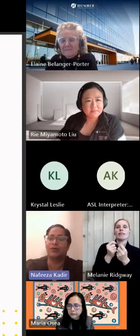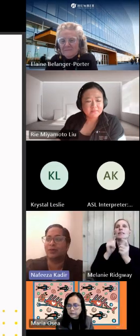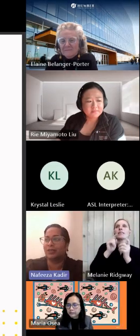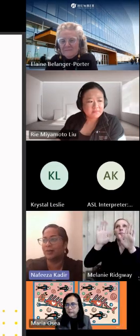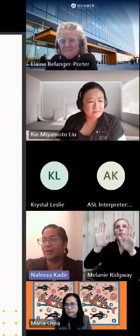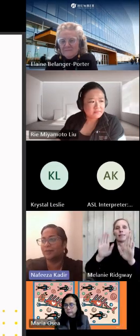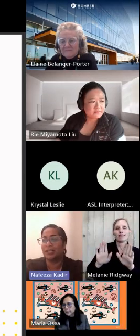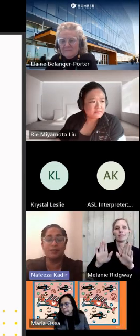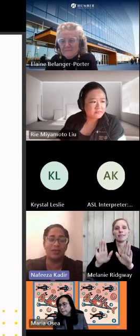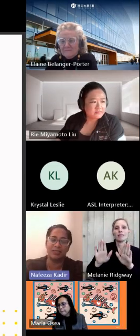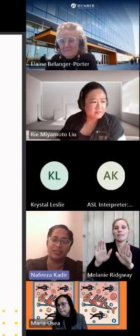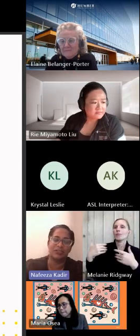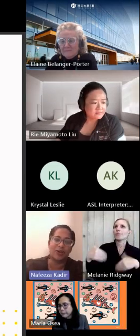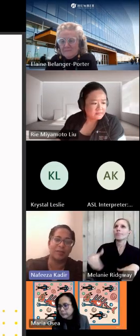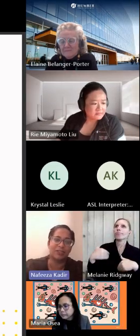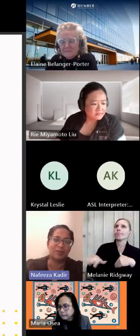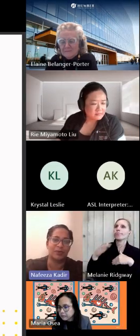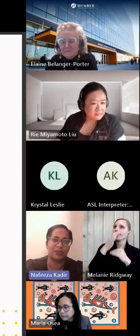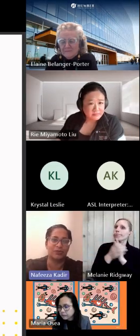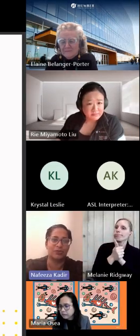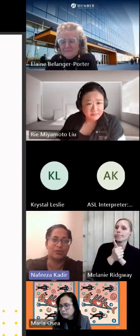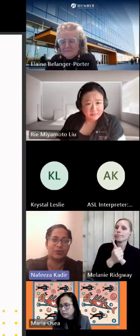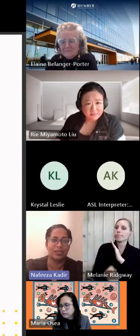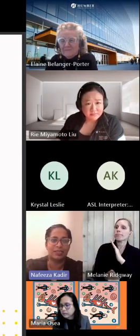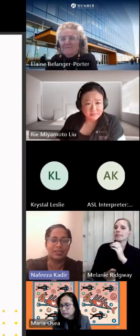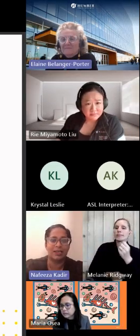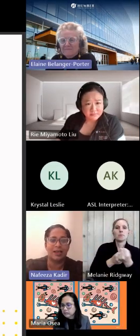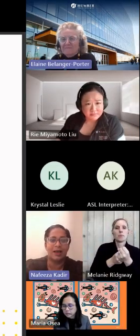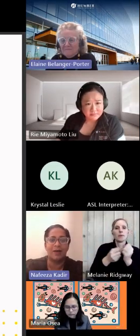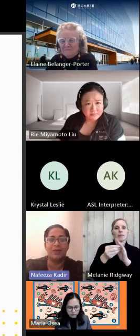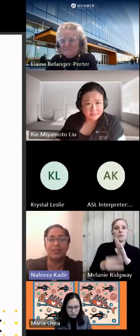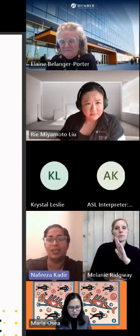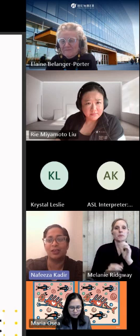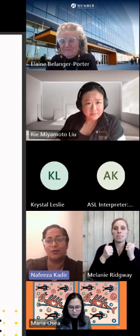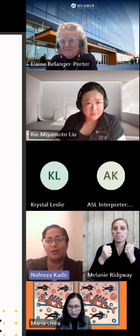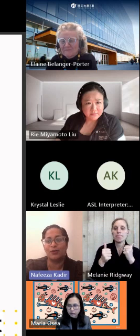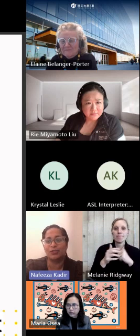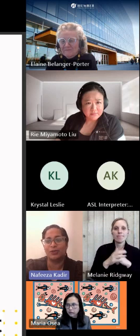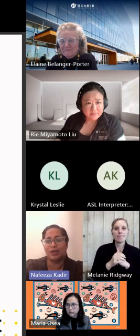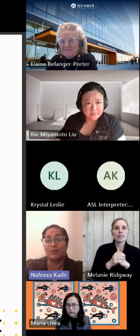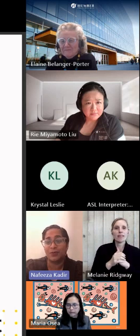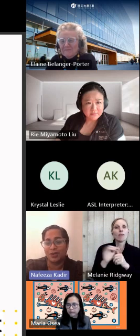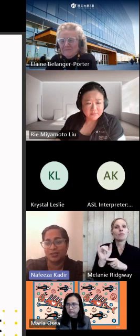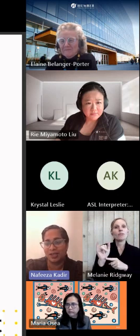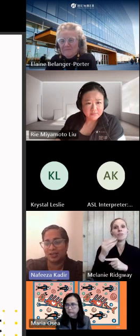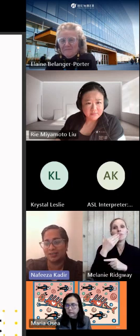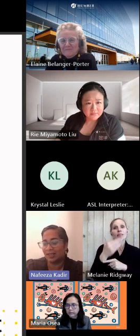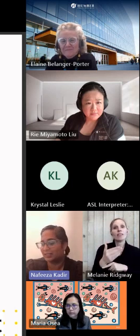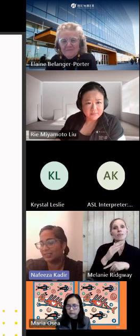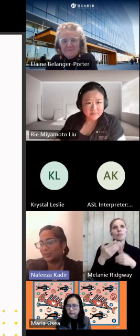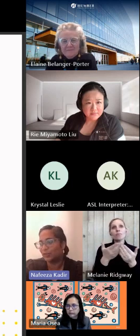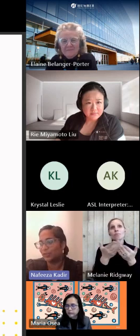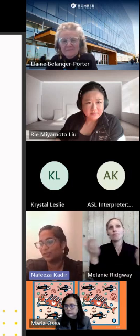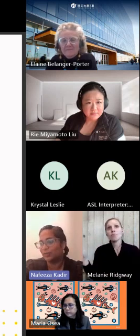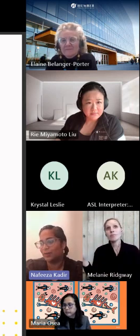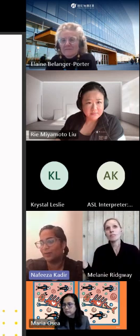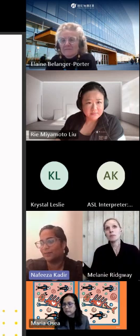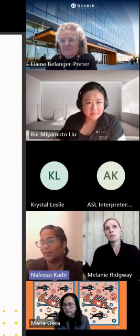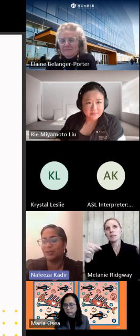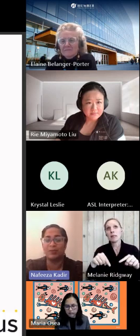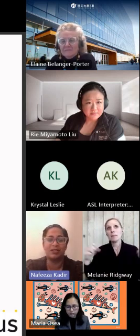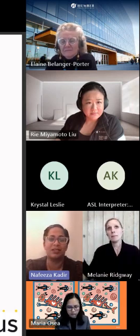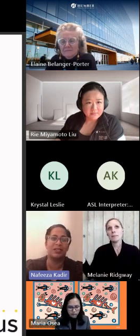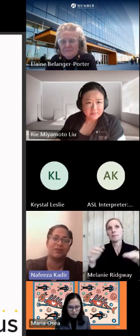know that you do a great, an amazing job at supporting our students. And thank you, of course, to everyone that, as I said